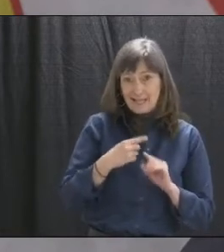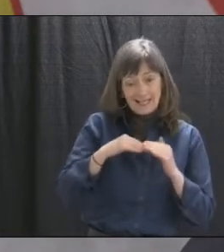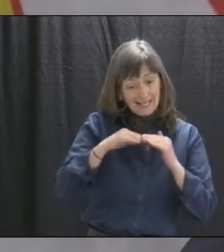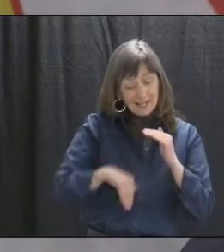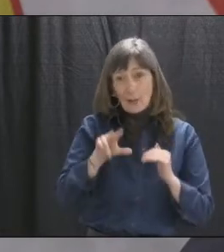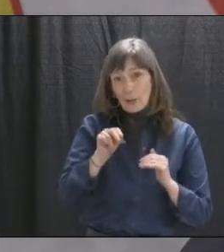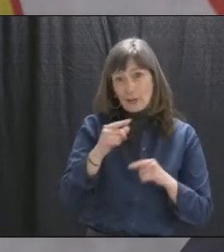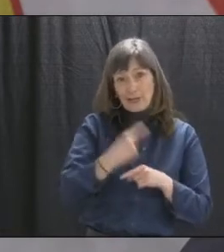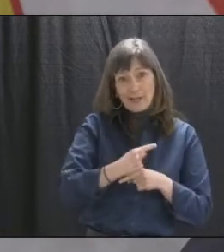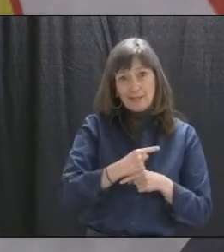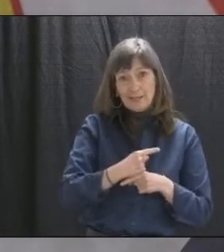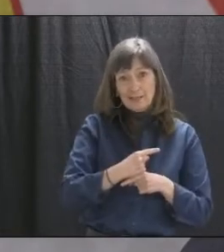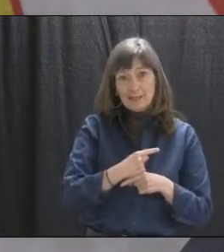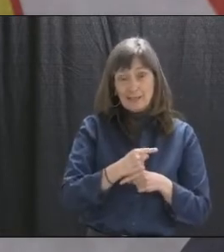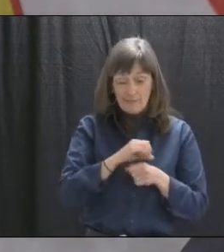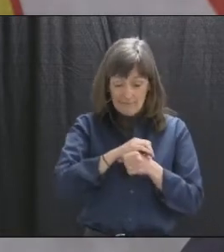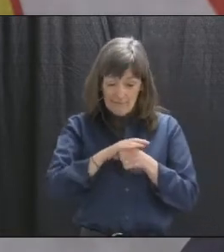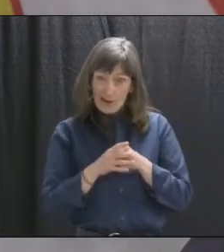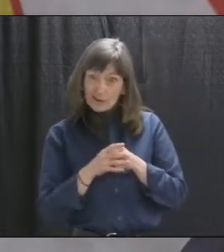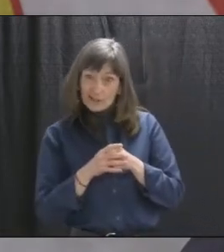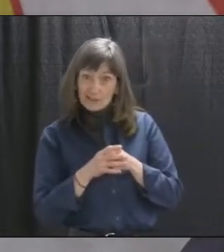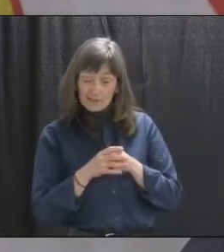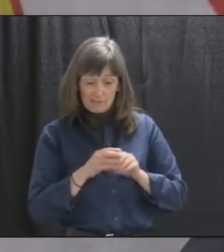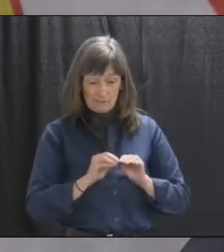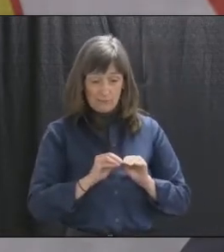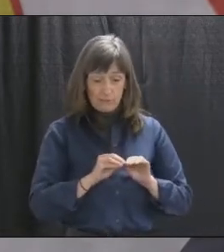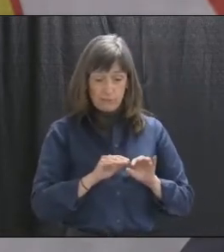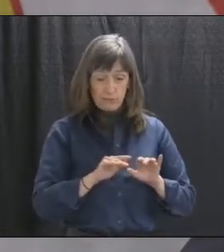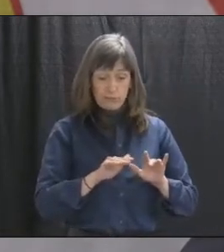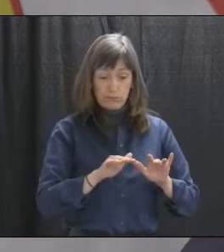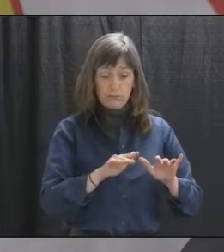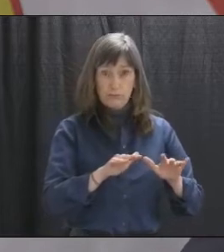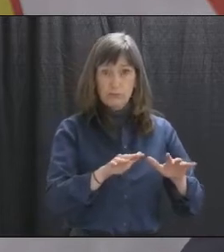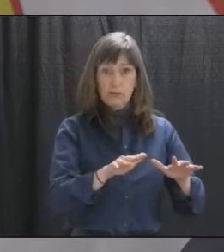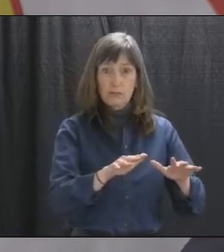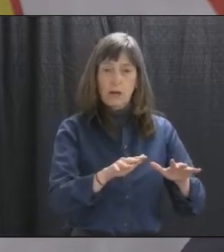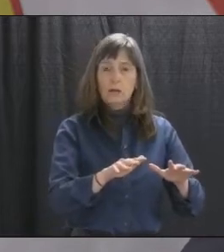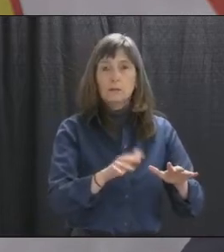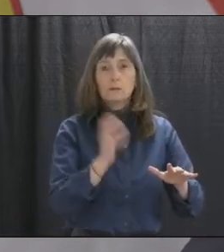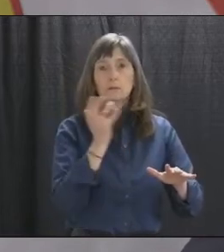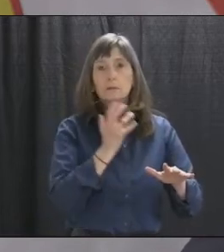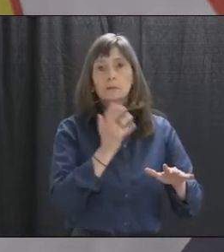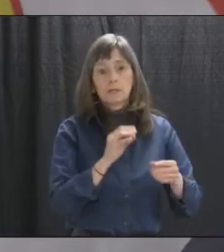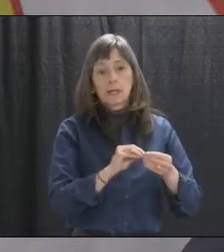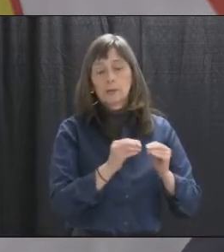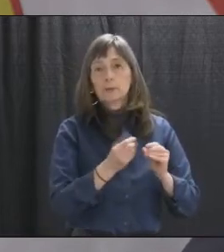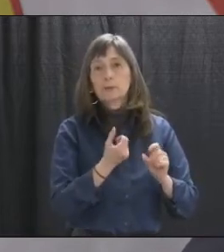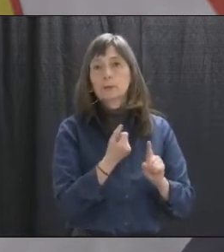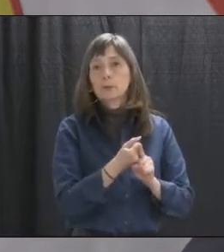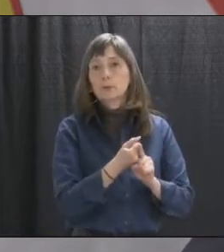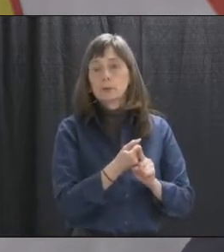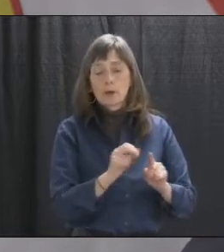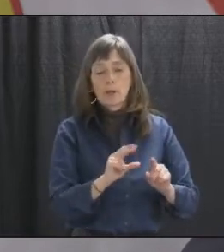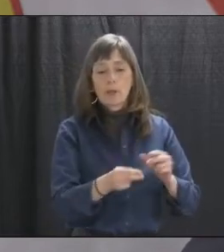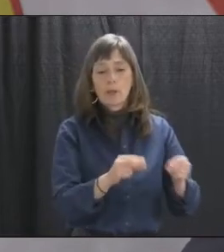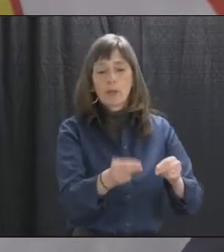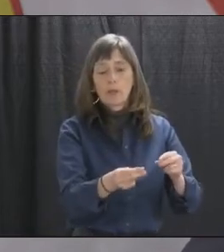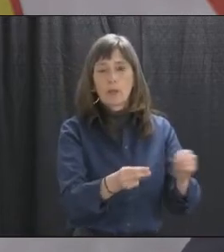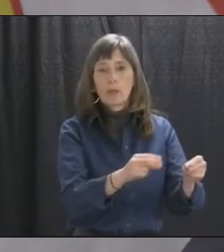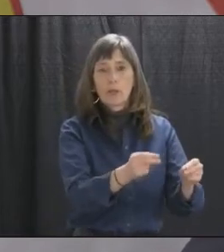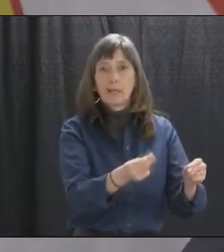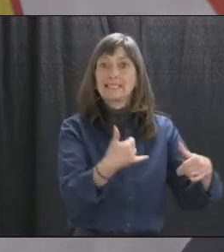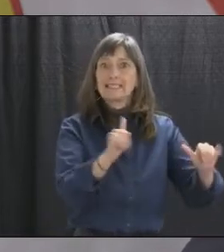days, in the life of the virus within this community, you could tell a significant impact why, and therefore why we must remain